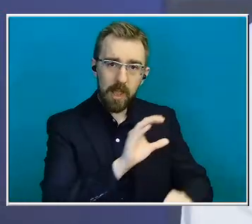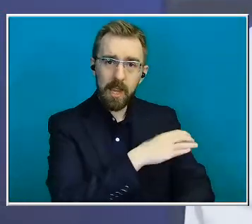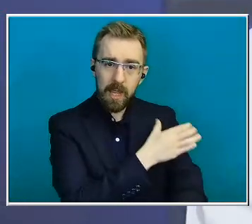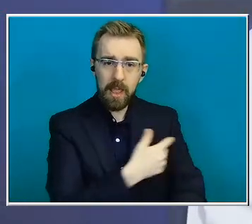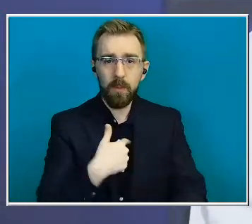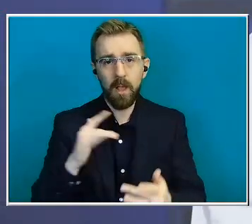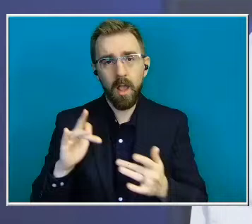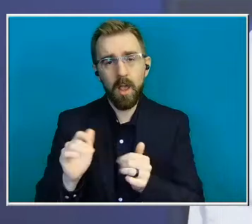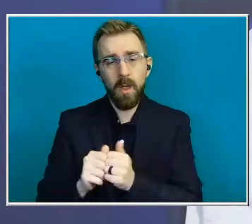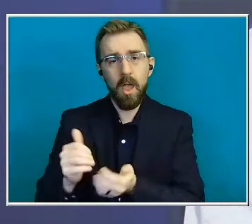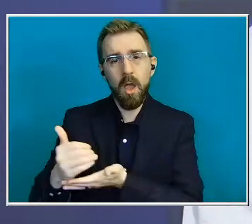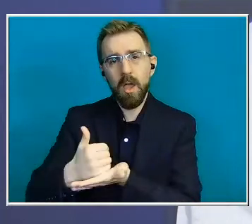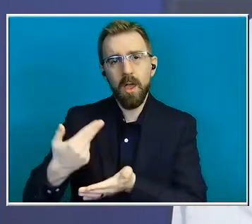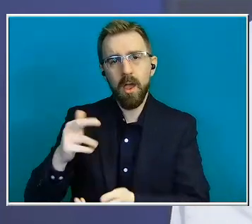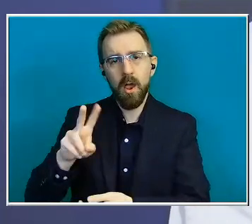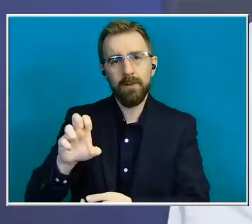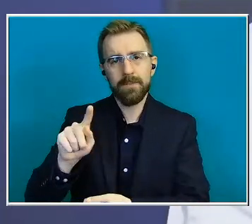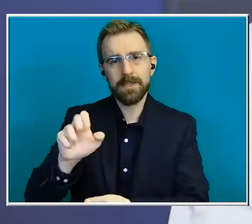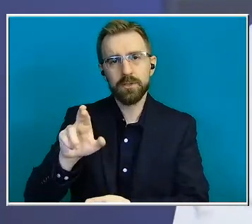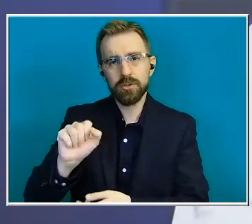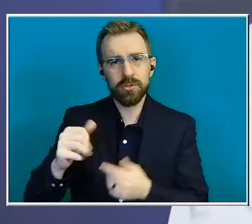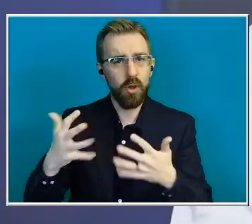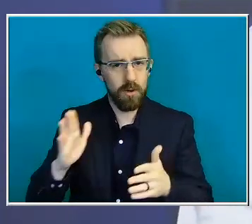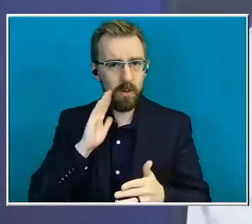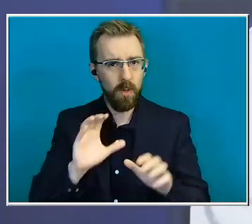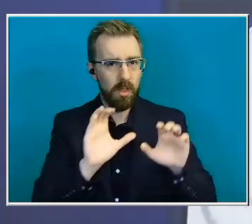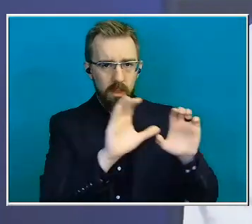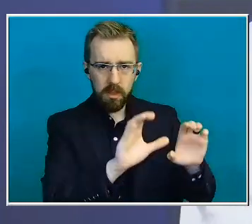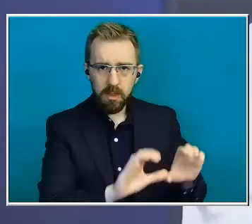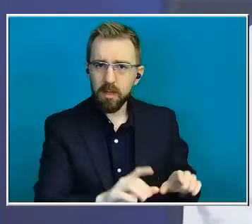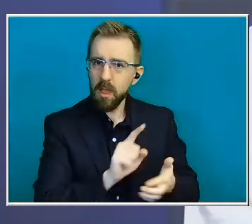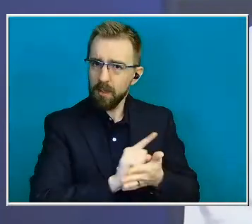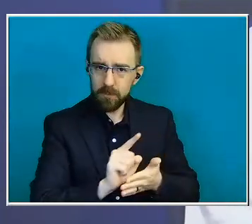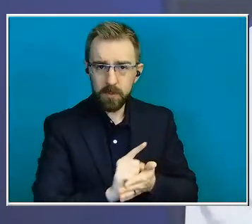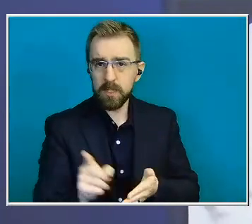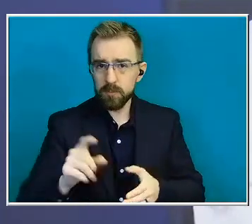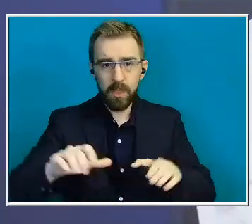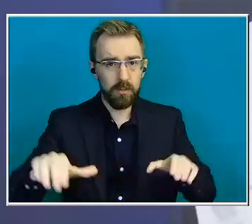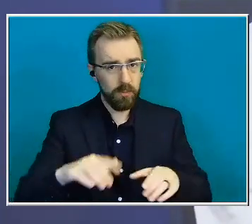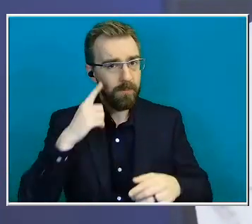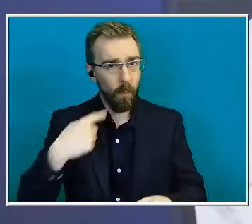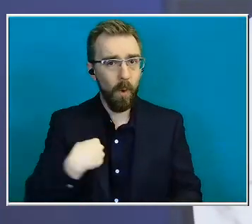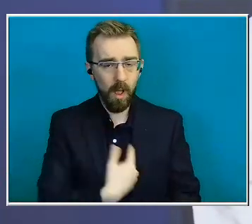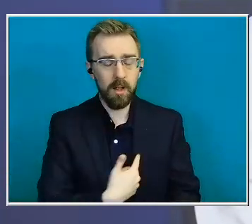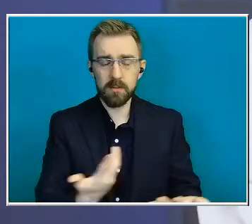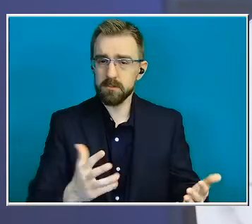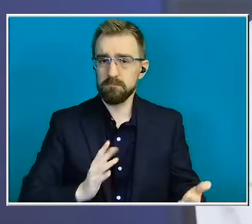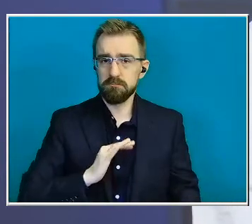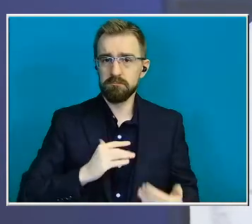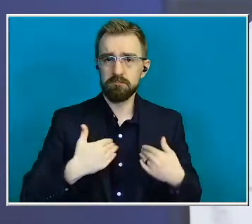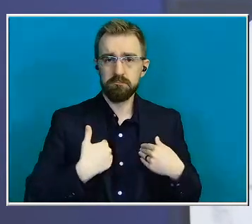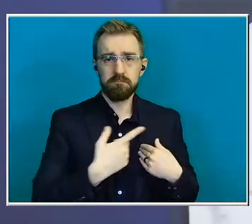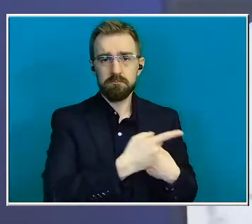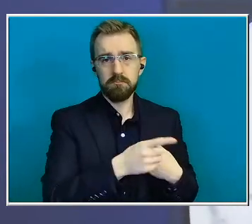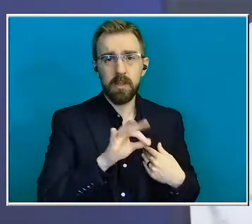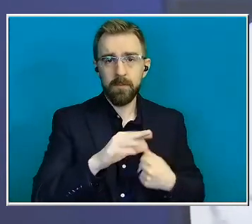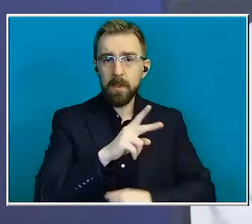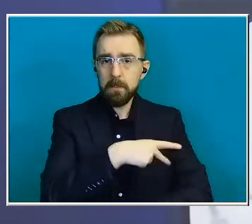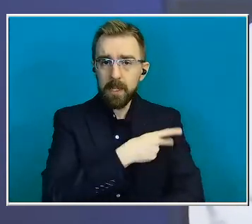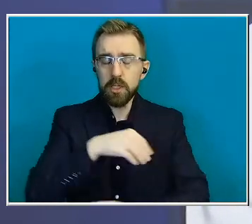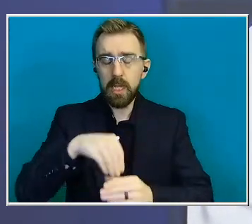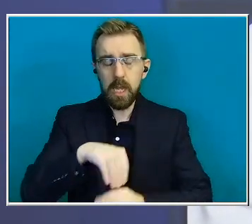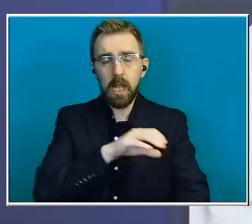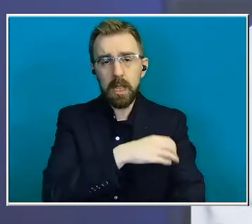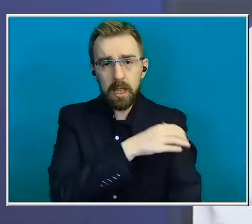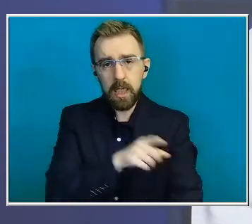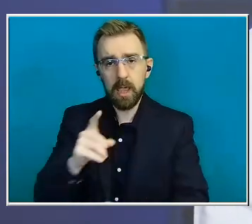already, we'll stock it every single week. And so they do all of that for us, and so we have it there, and if a patient is in our clinic and they're telling us that they're